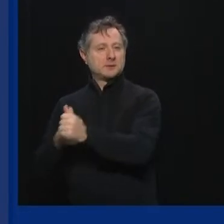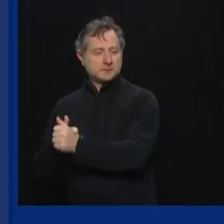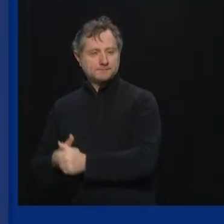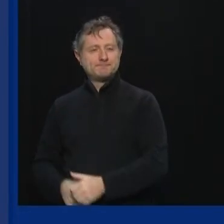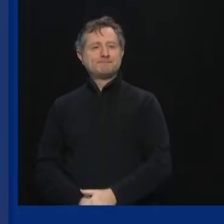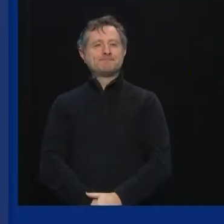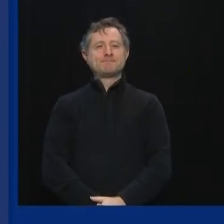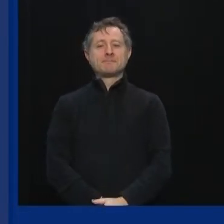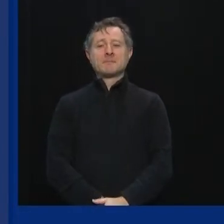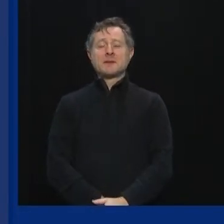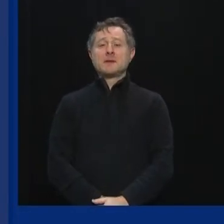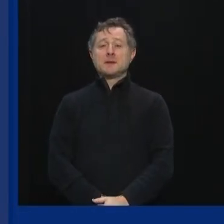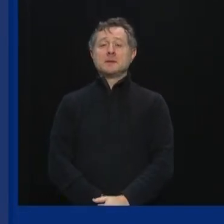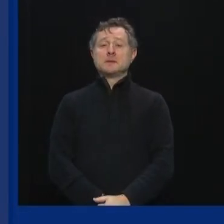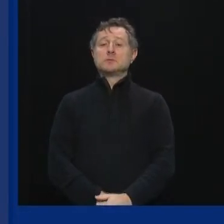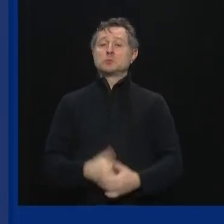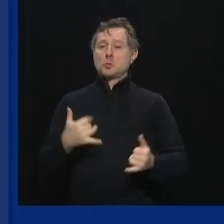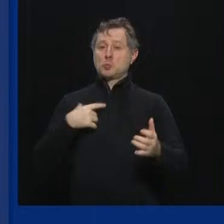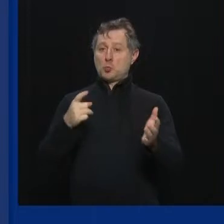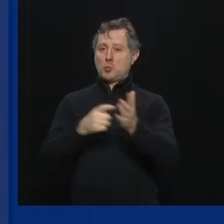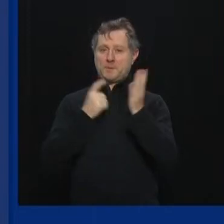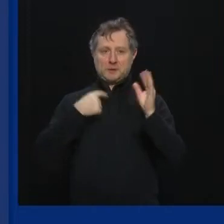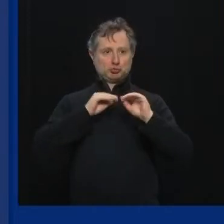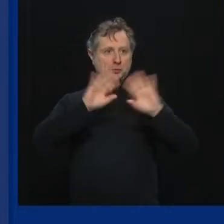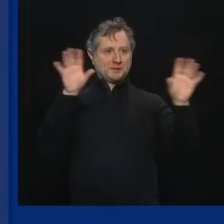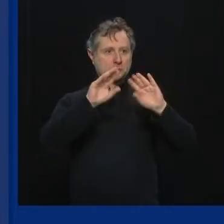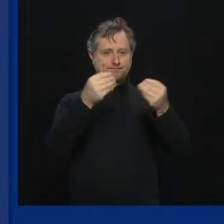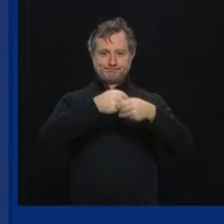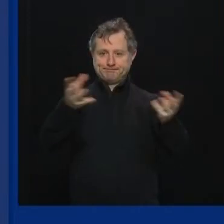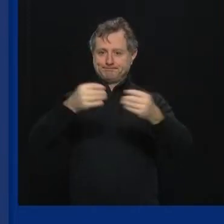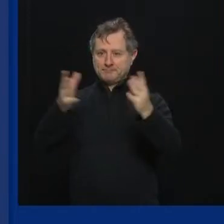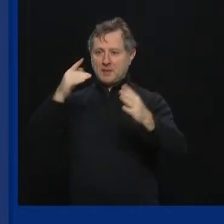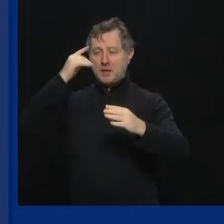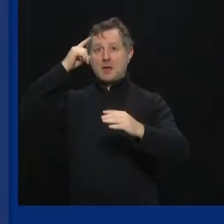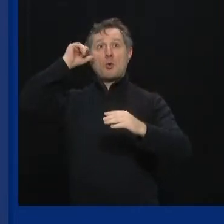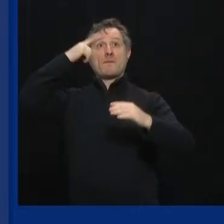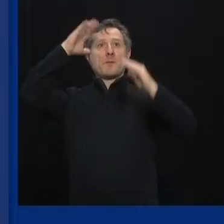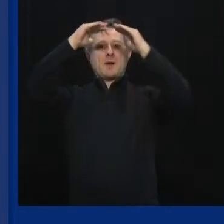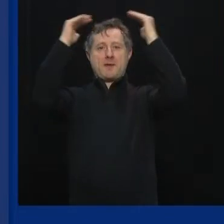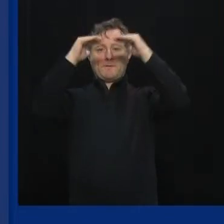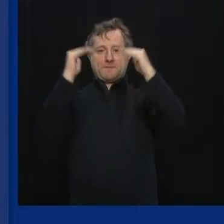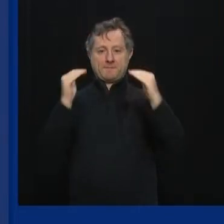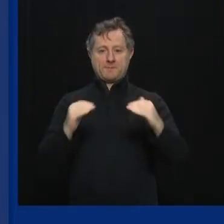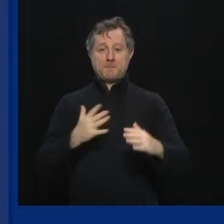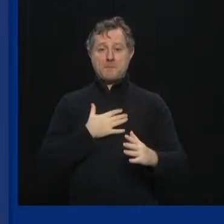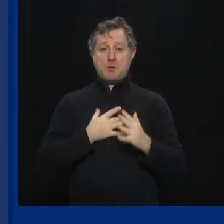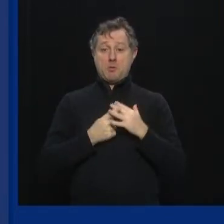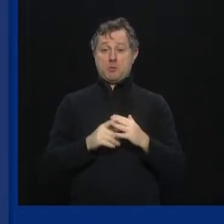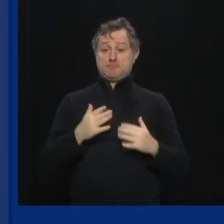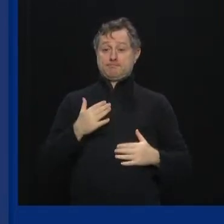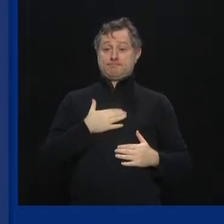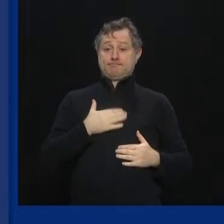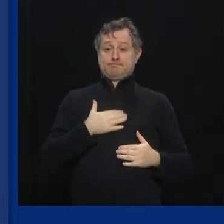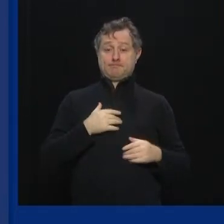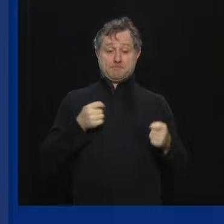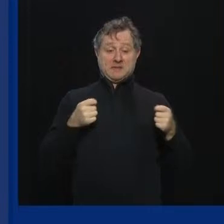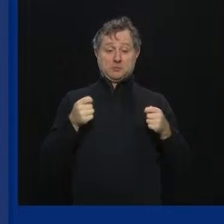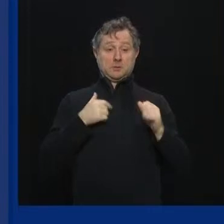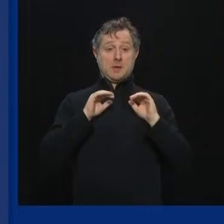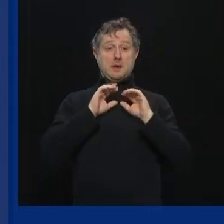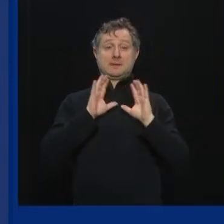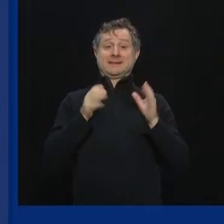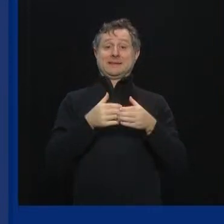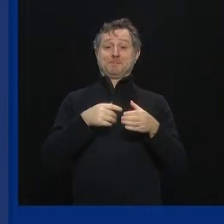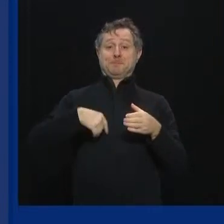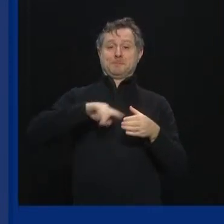Well, since we're requiring transparency in other levels of government, it also starts with our administration. Today, I'm also announcing a new